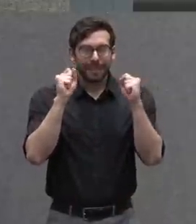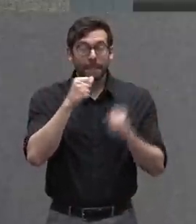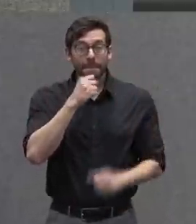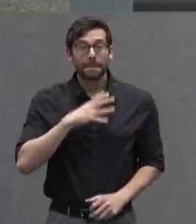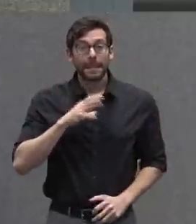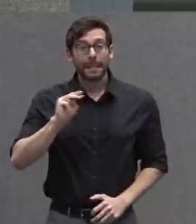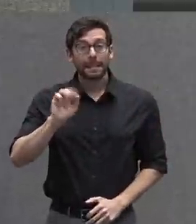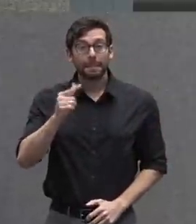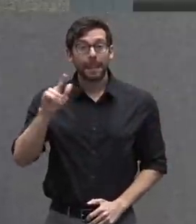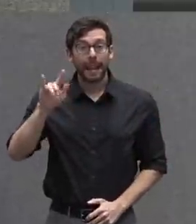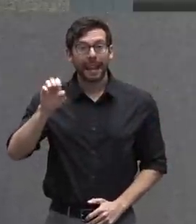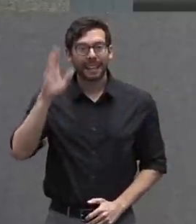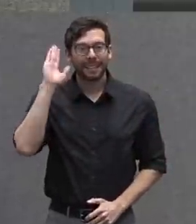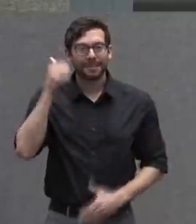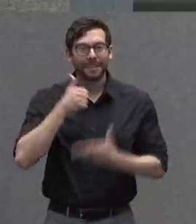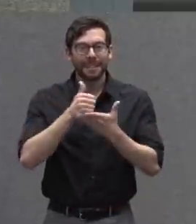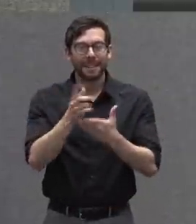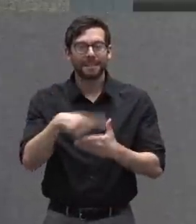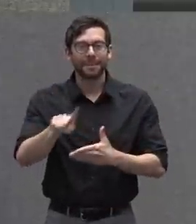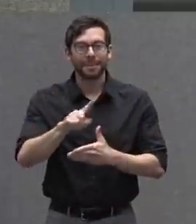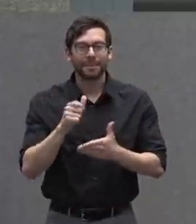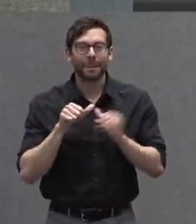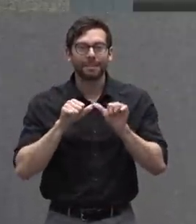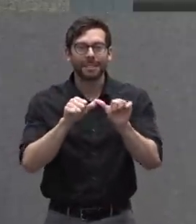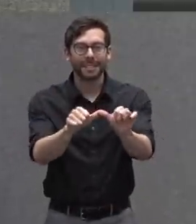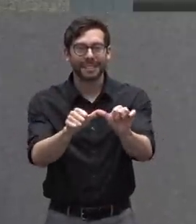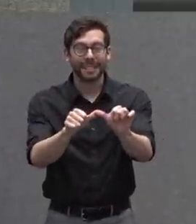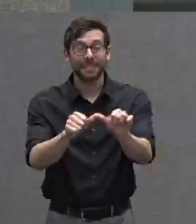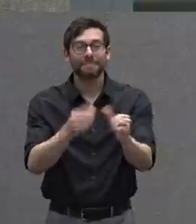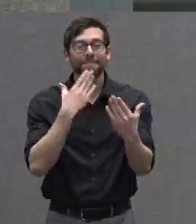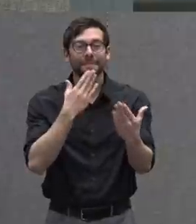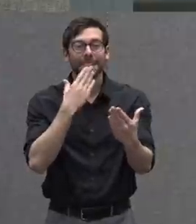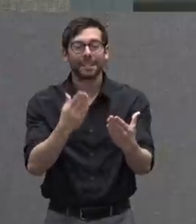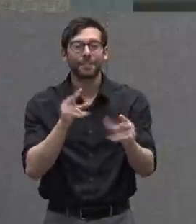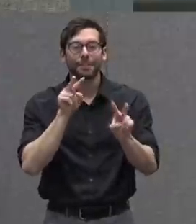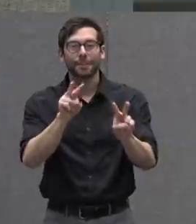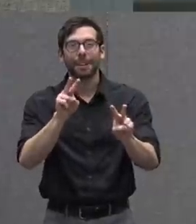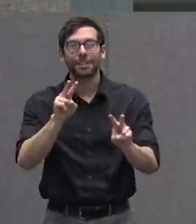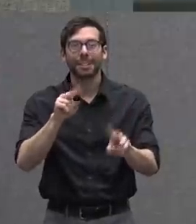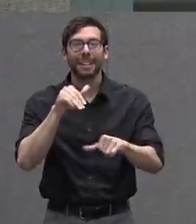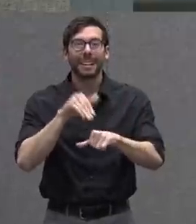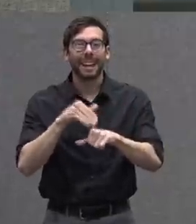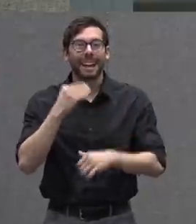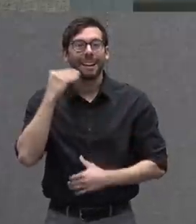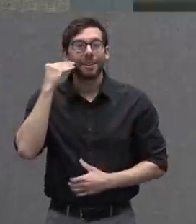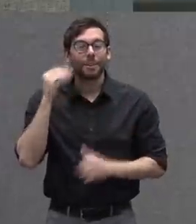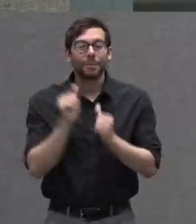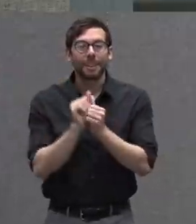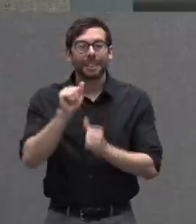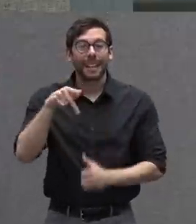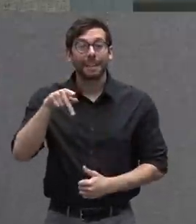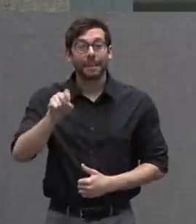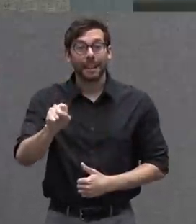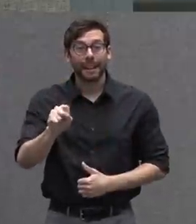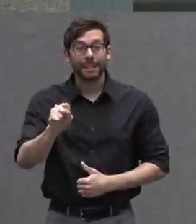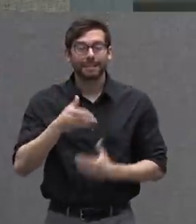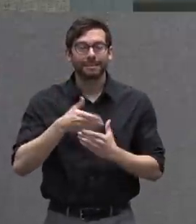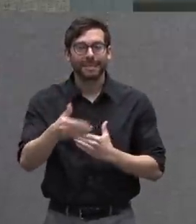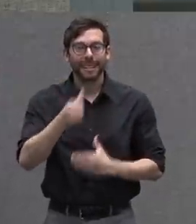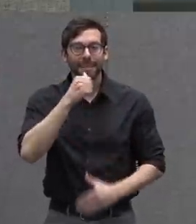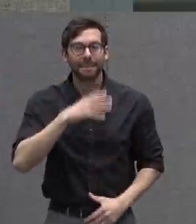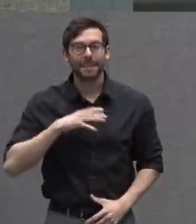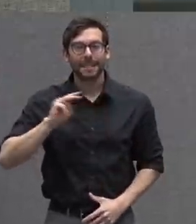joining today with At Home with APS, and up next is Maggie to continue our journey. Have a great day.